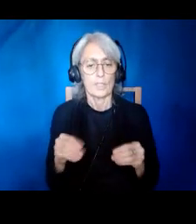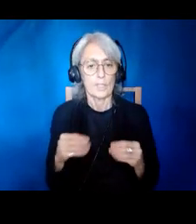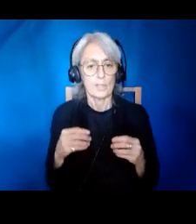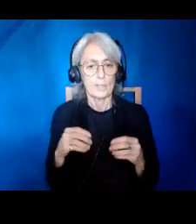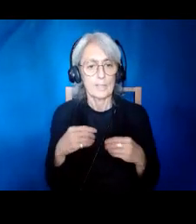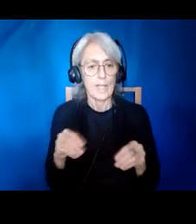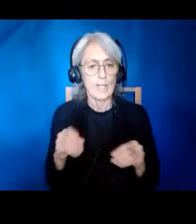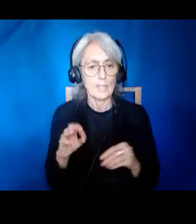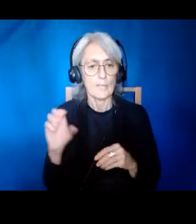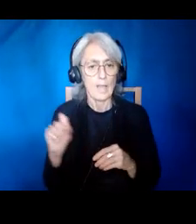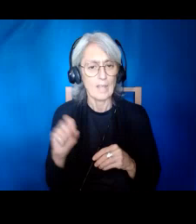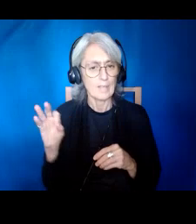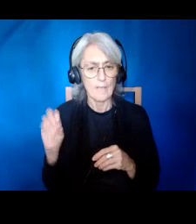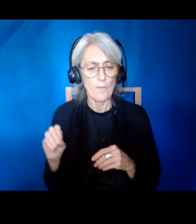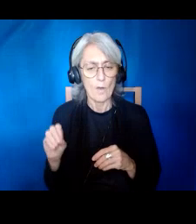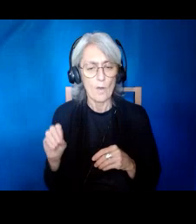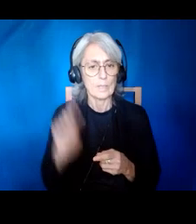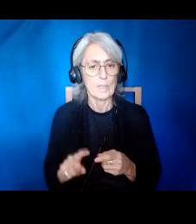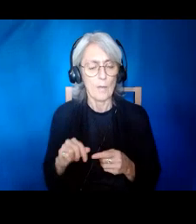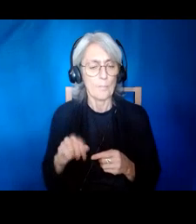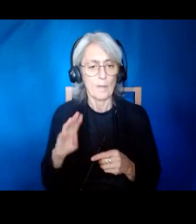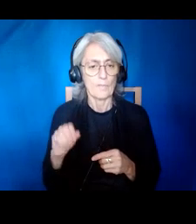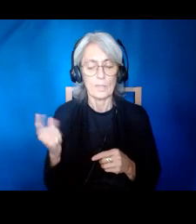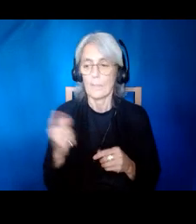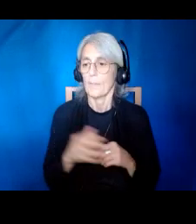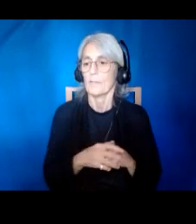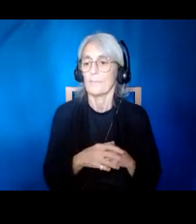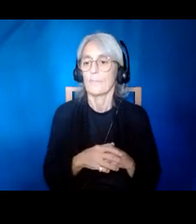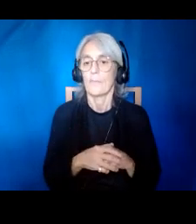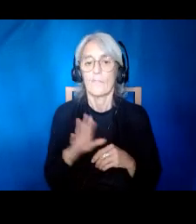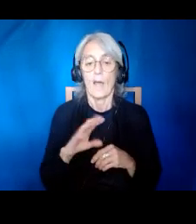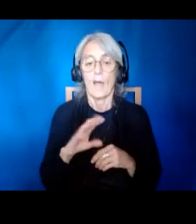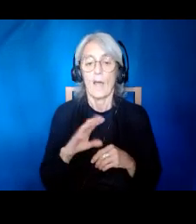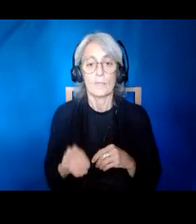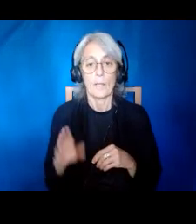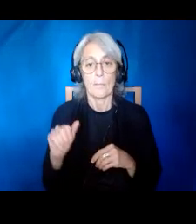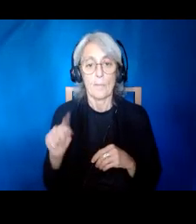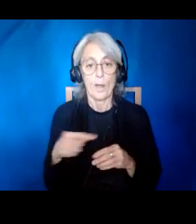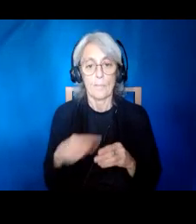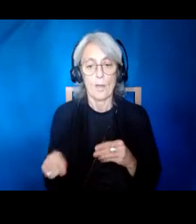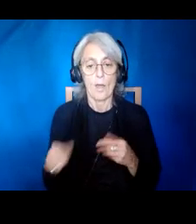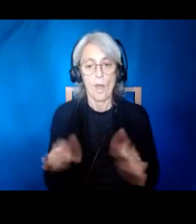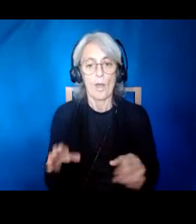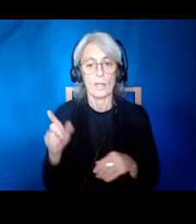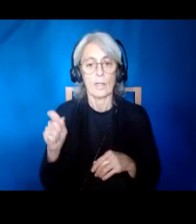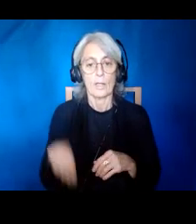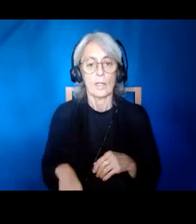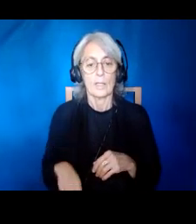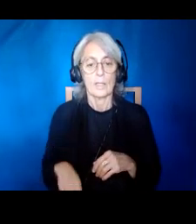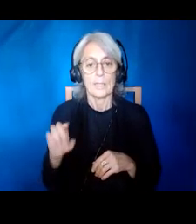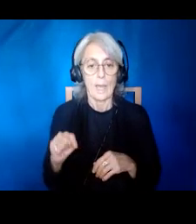40% after a week, and 5% of BART payments at the gates were already by debit or credit card within just 4 business days